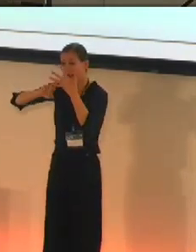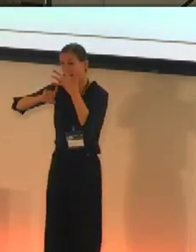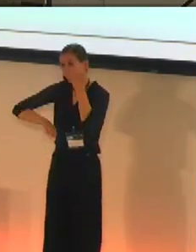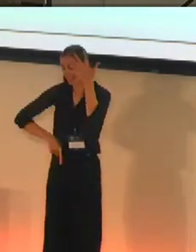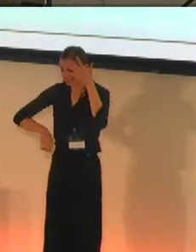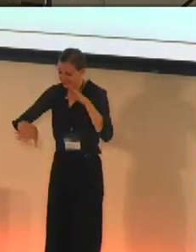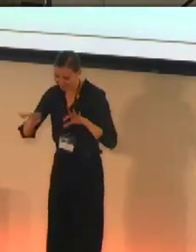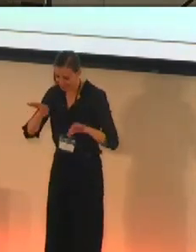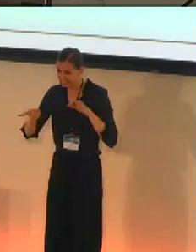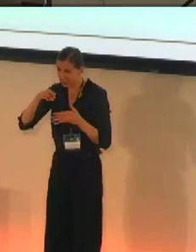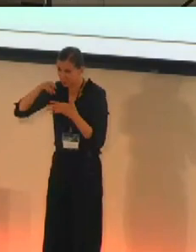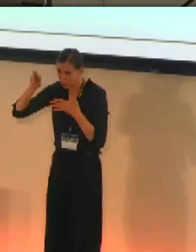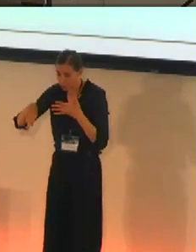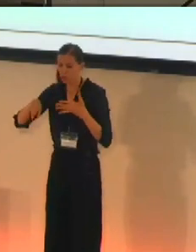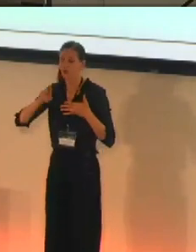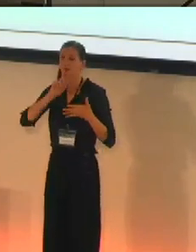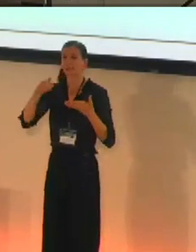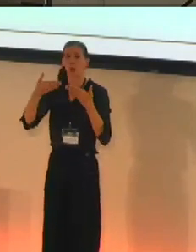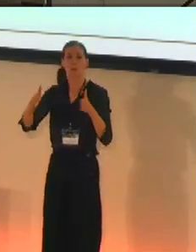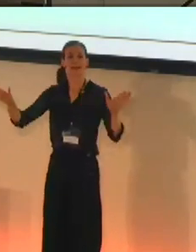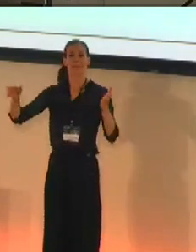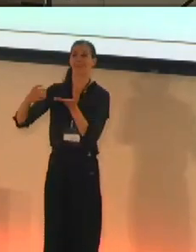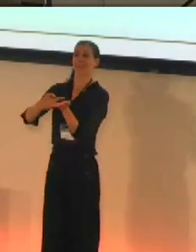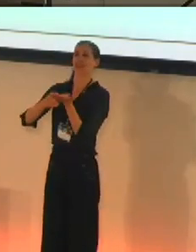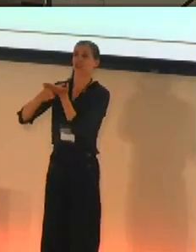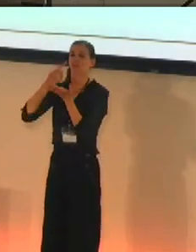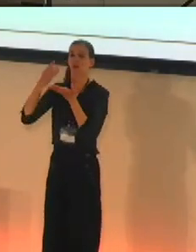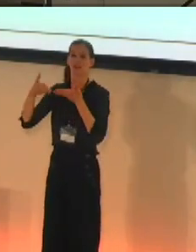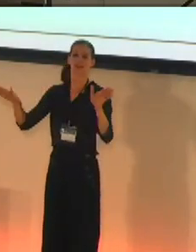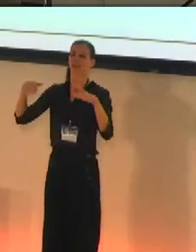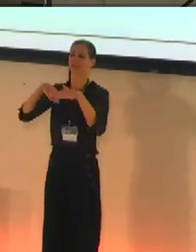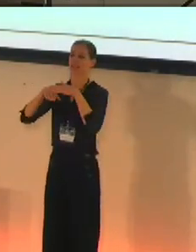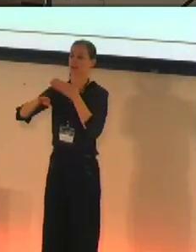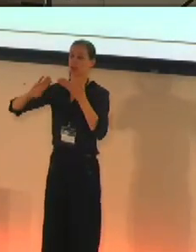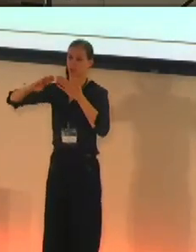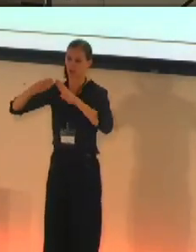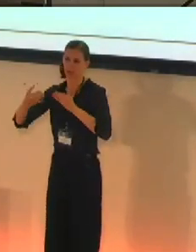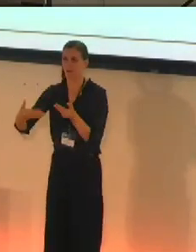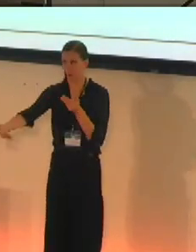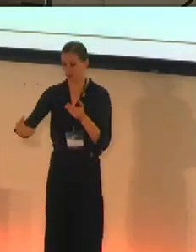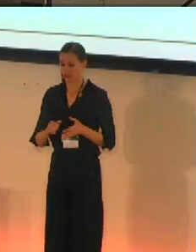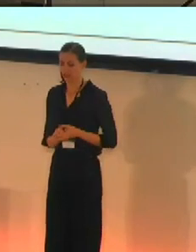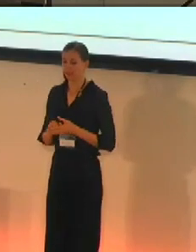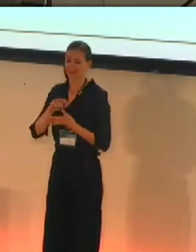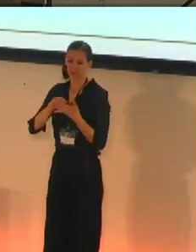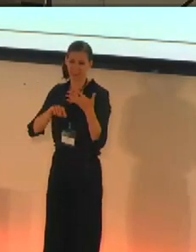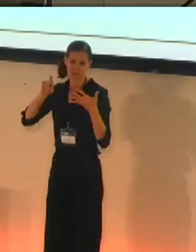up various points of discussion for the accessibility community in VR going forward, and things that we think should be